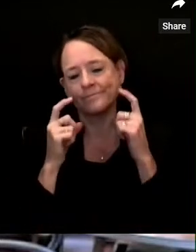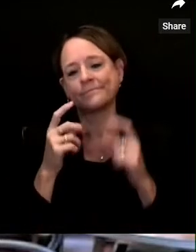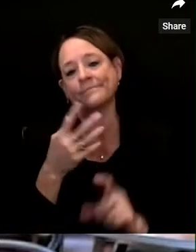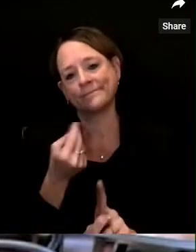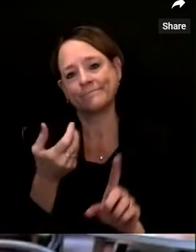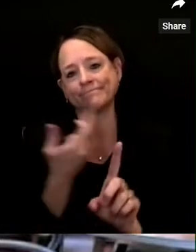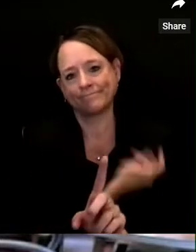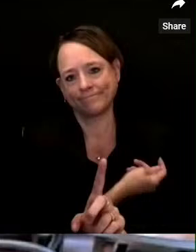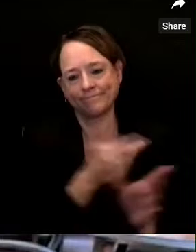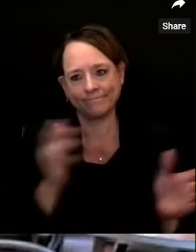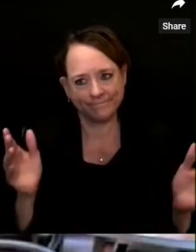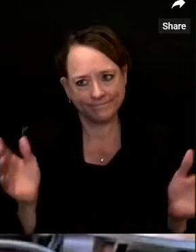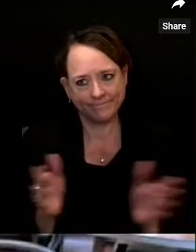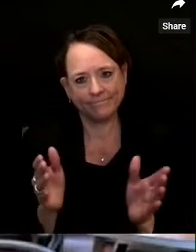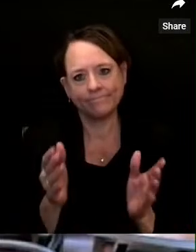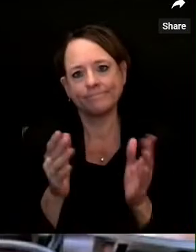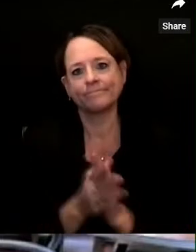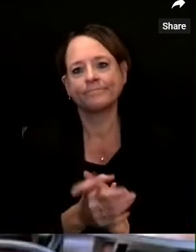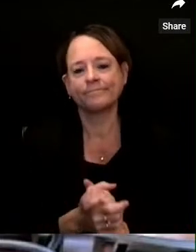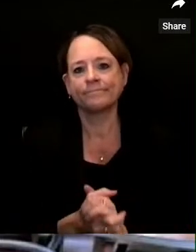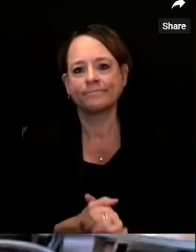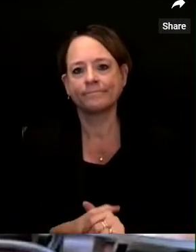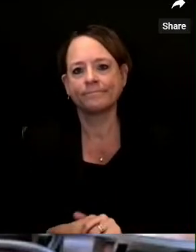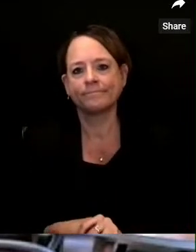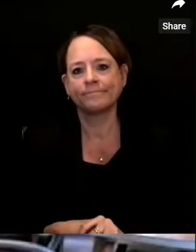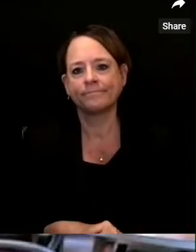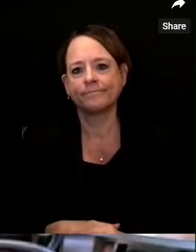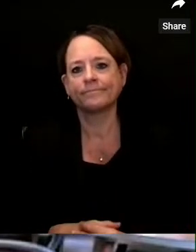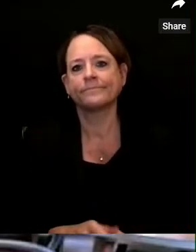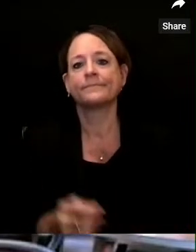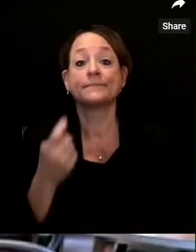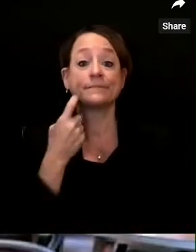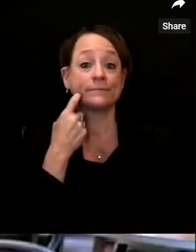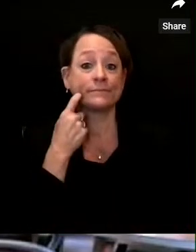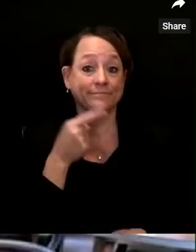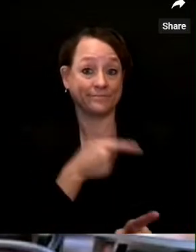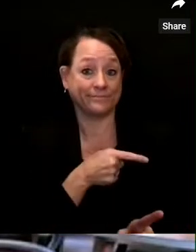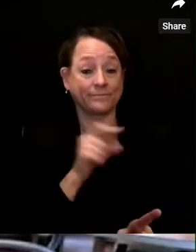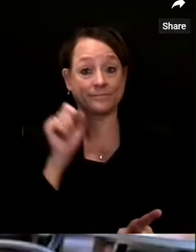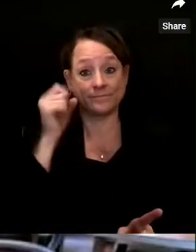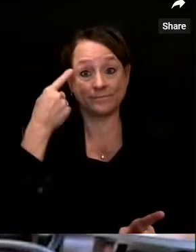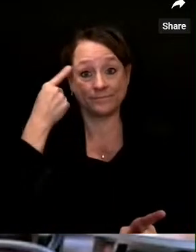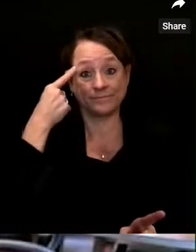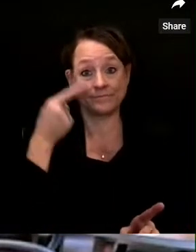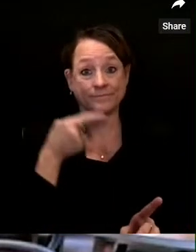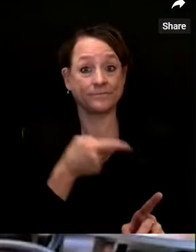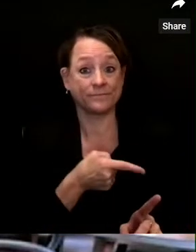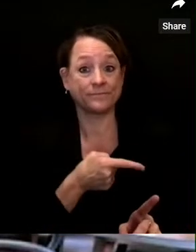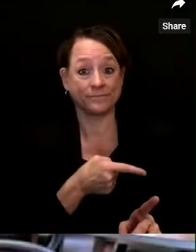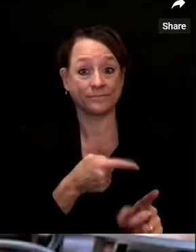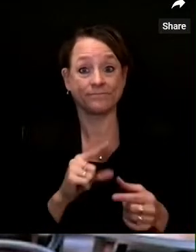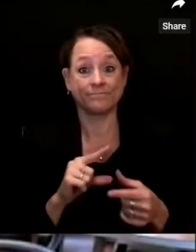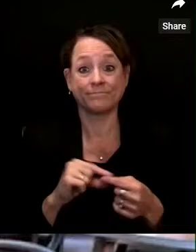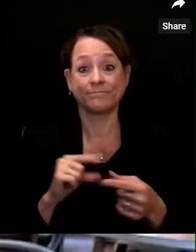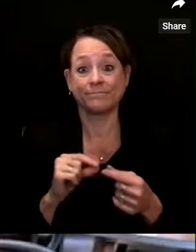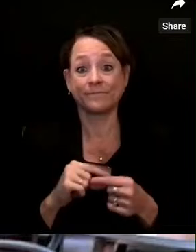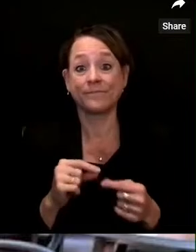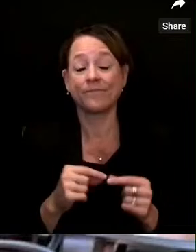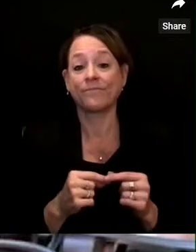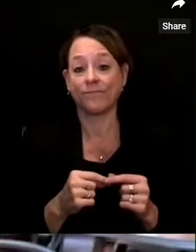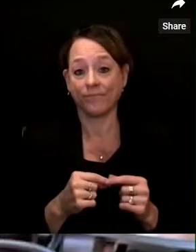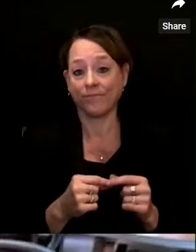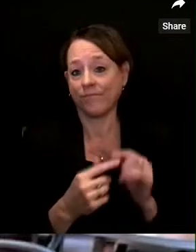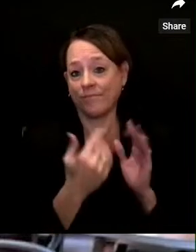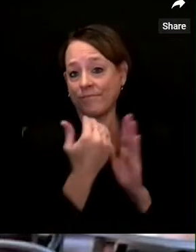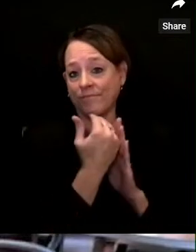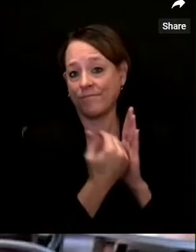saw. The governor has instituted both a reporting requirement for all of us to make sure that we are logging our